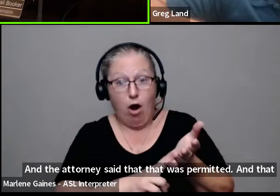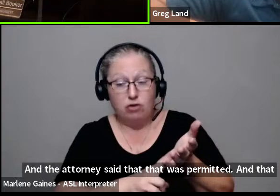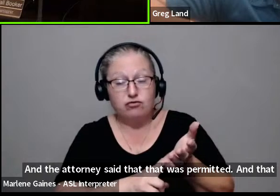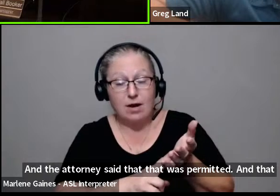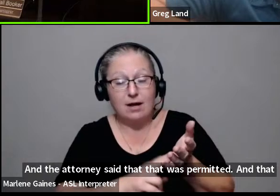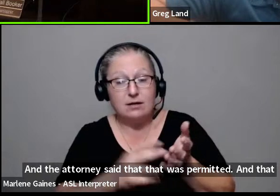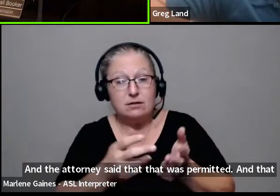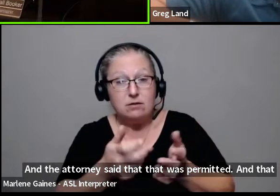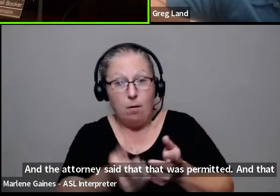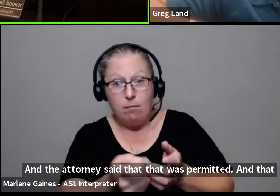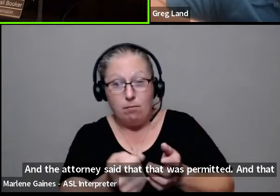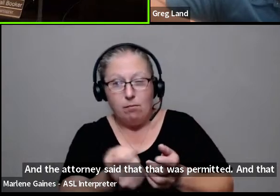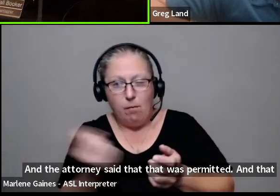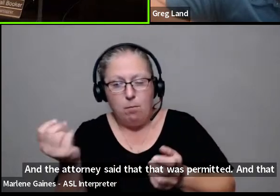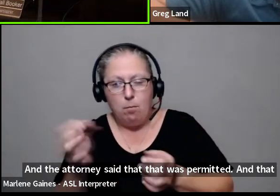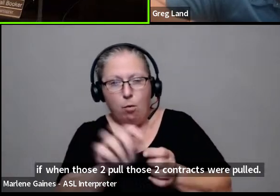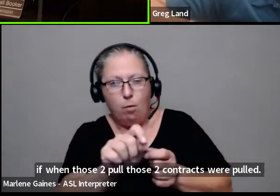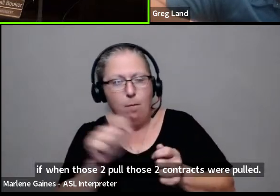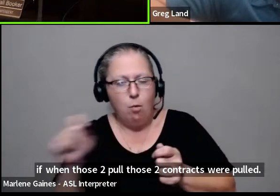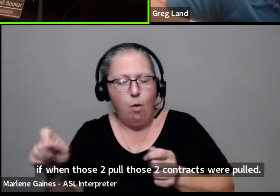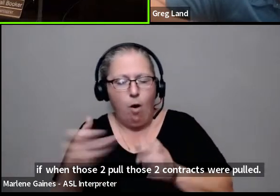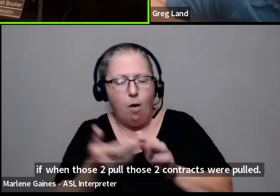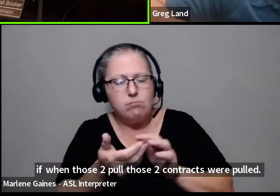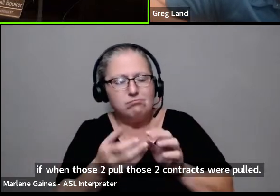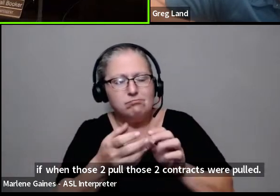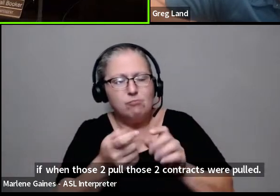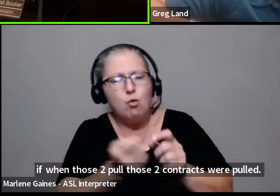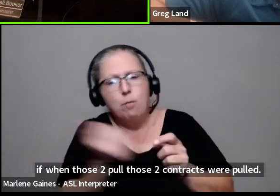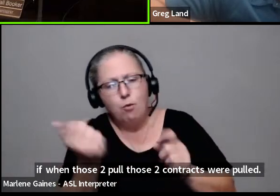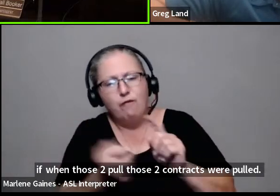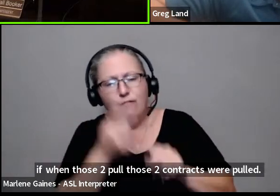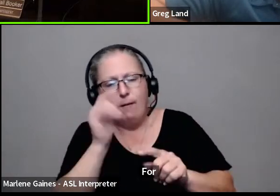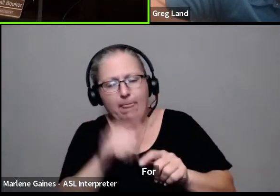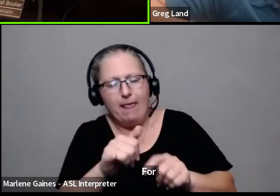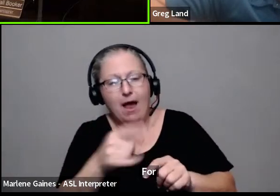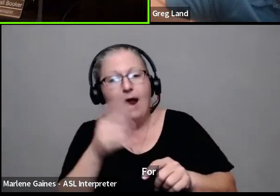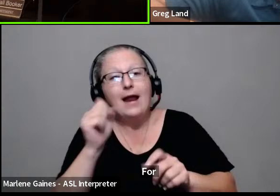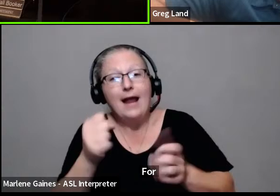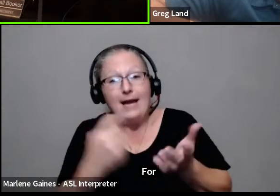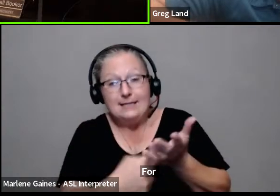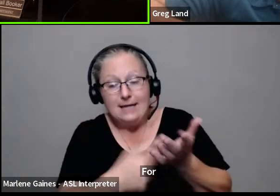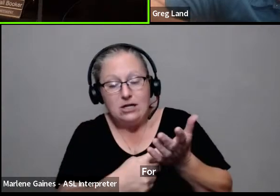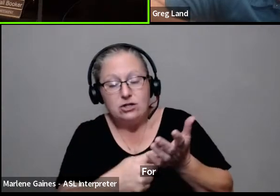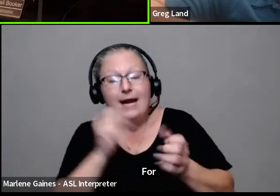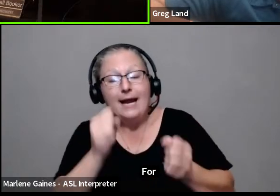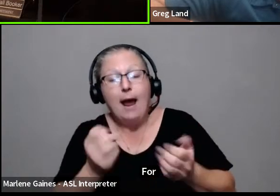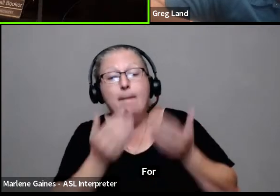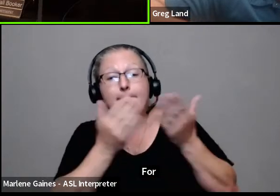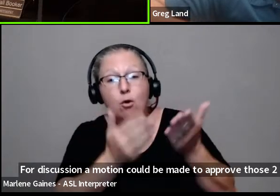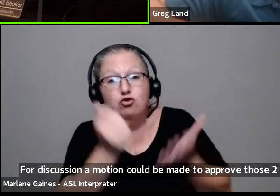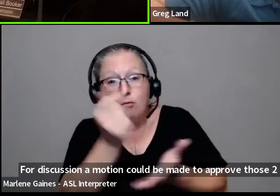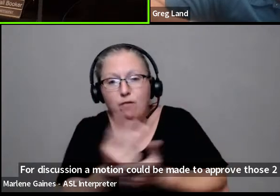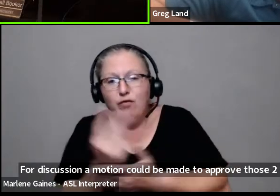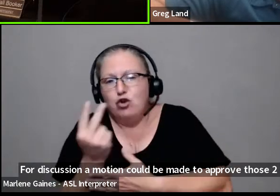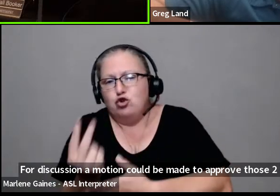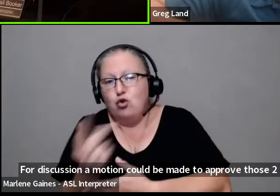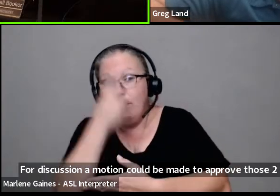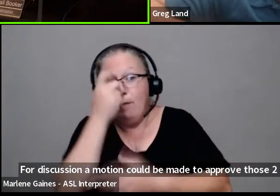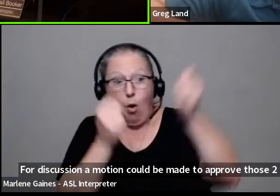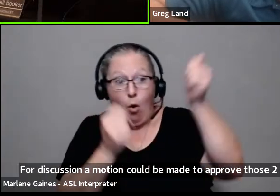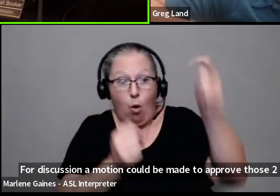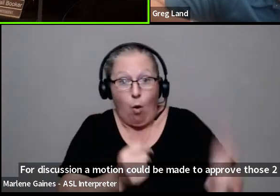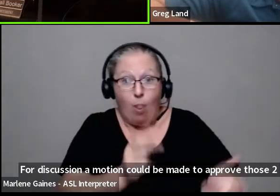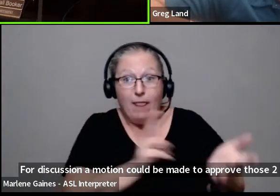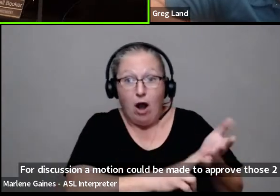pulled for discussion, a motion could be made to approve those 2, because all of the other